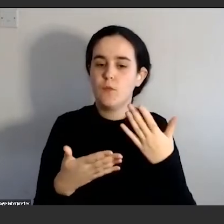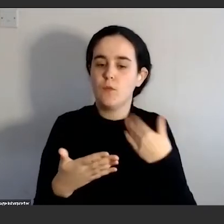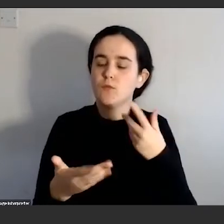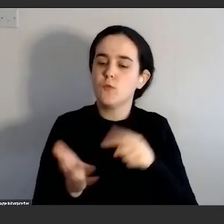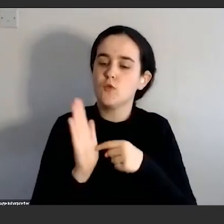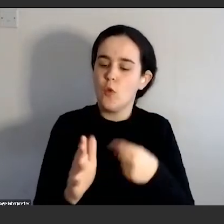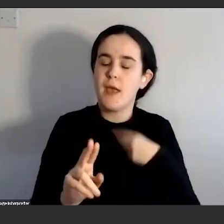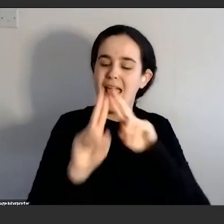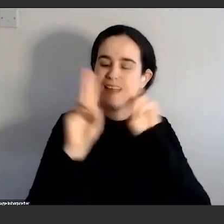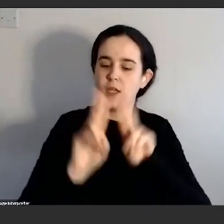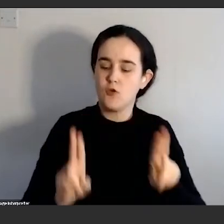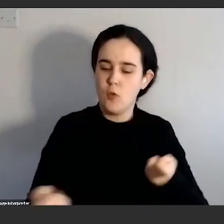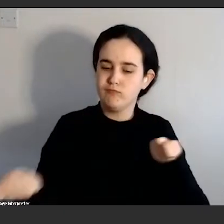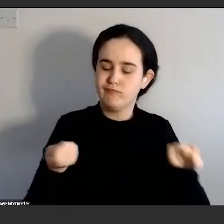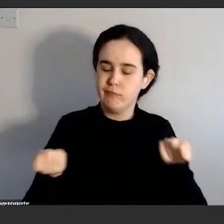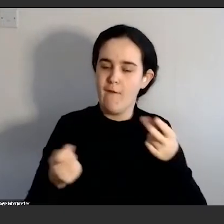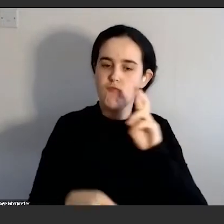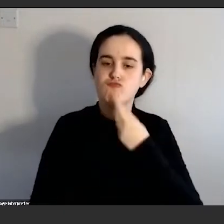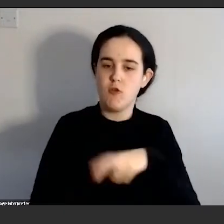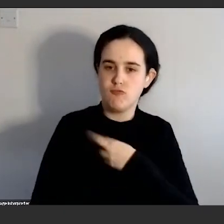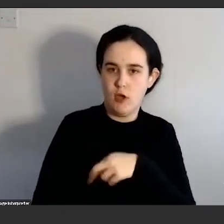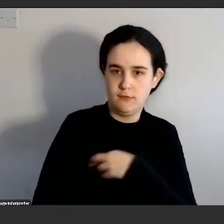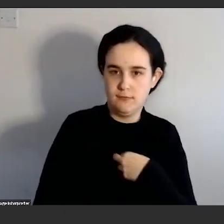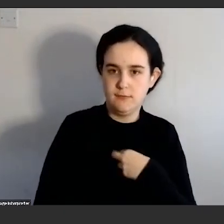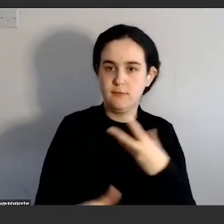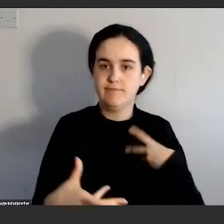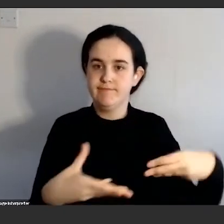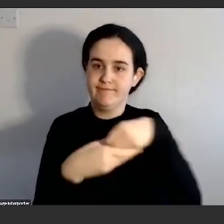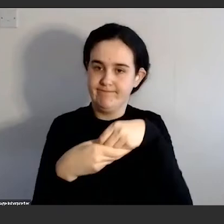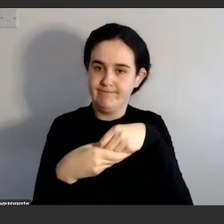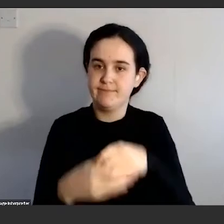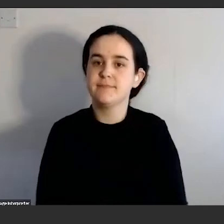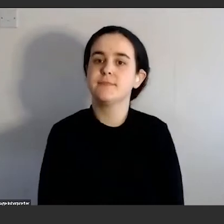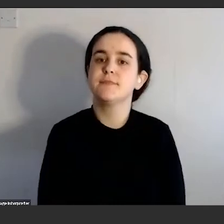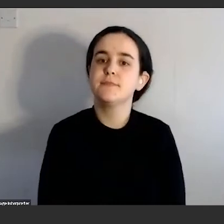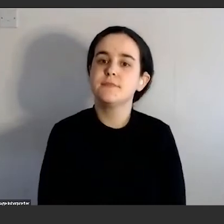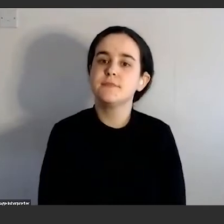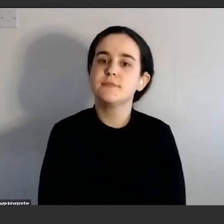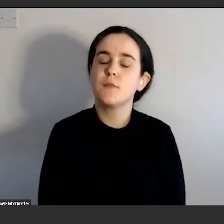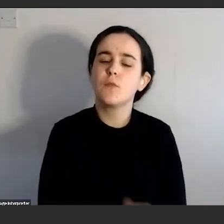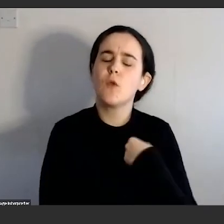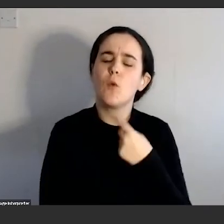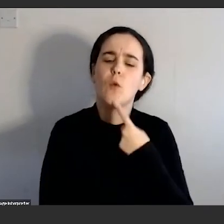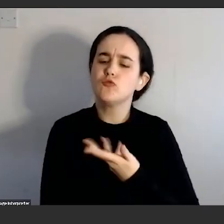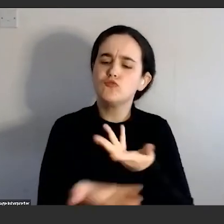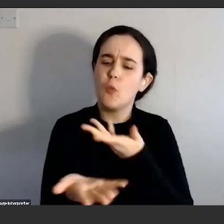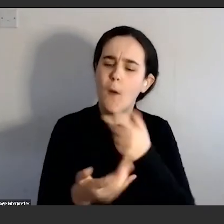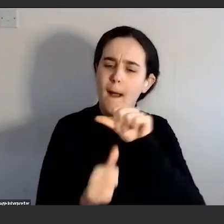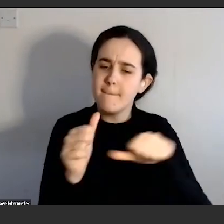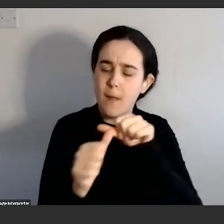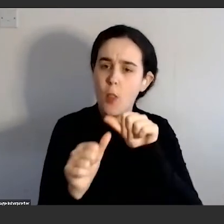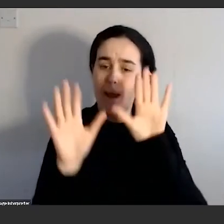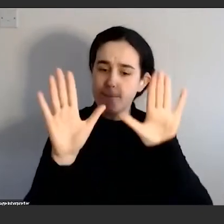Robert, I want you to talk to us about the importance of an inclusive health sector when it comes to